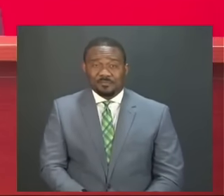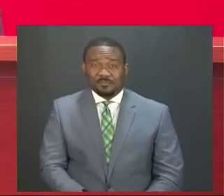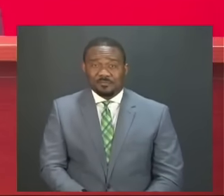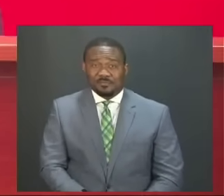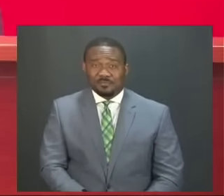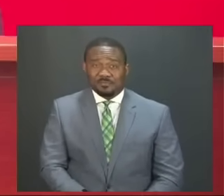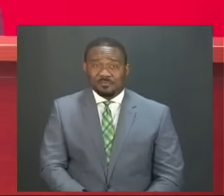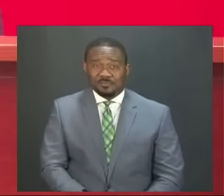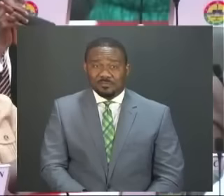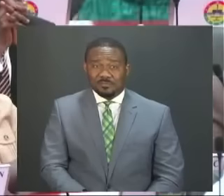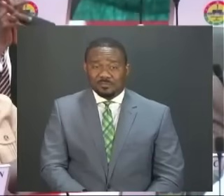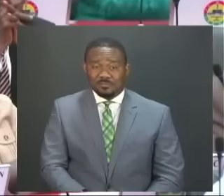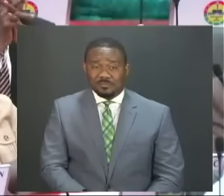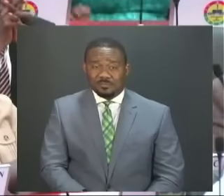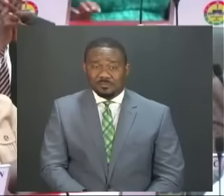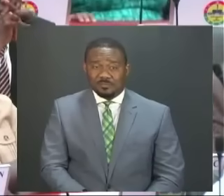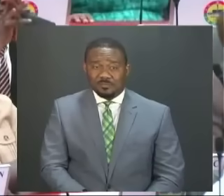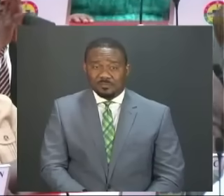In summary,